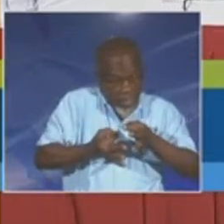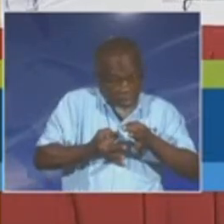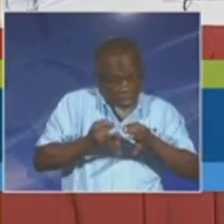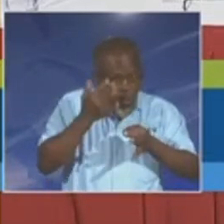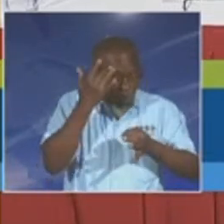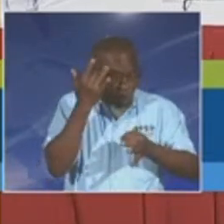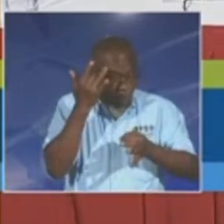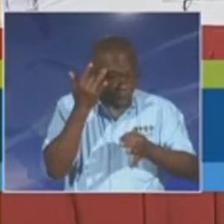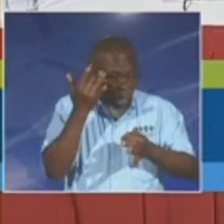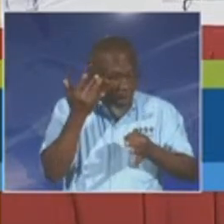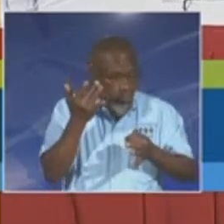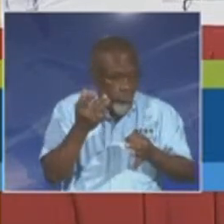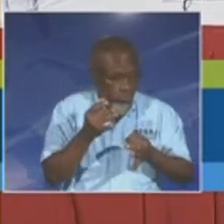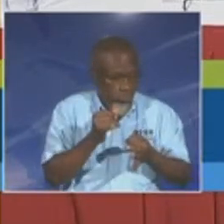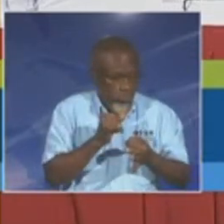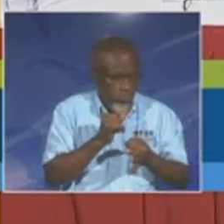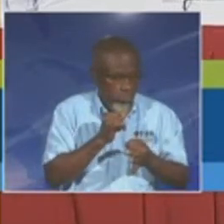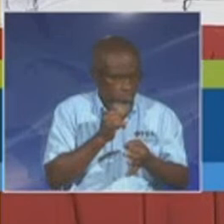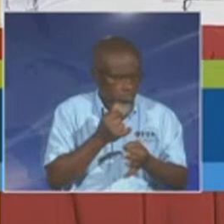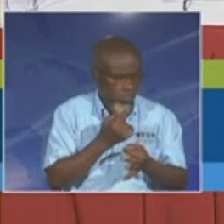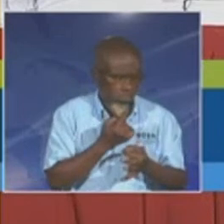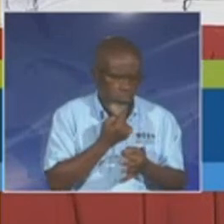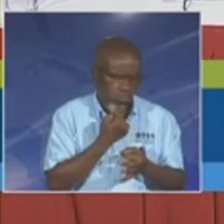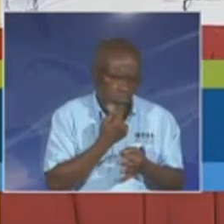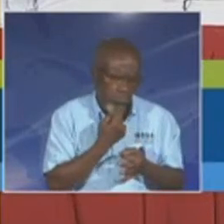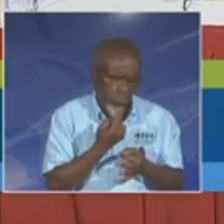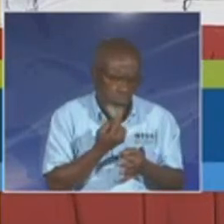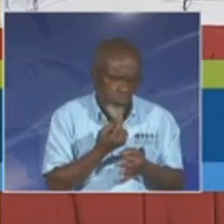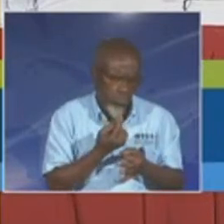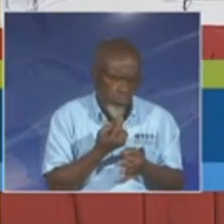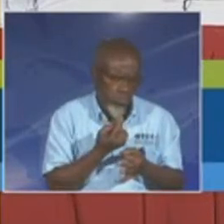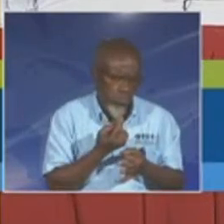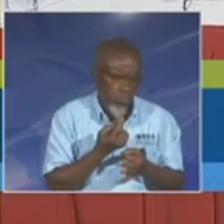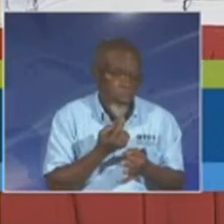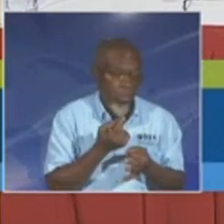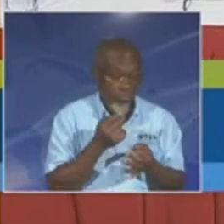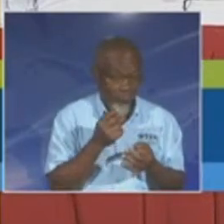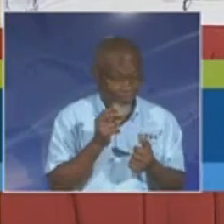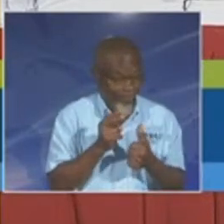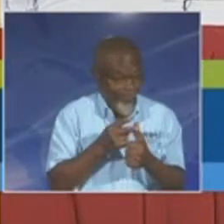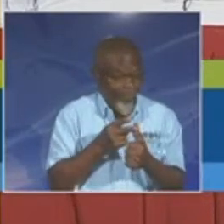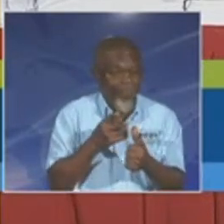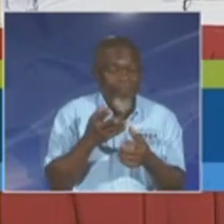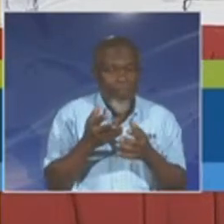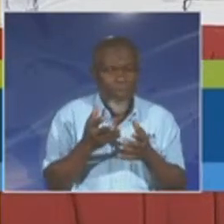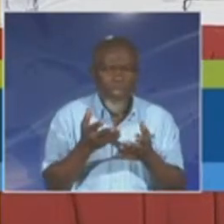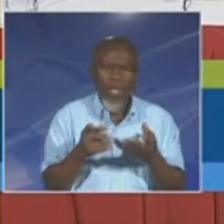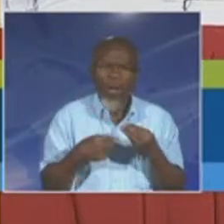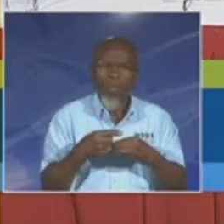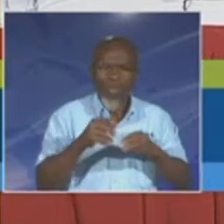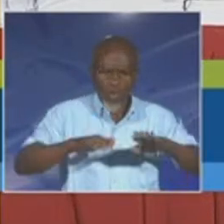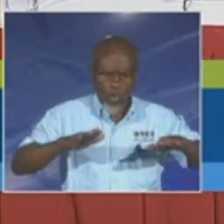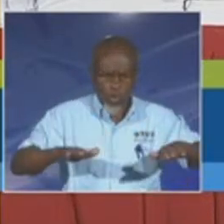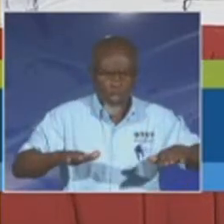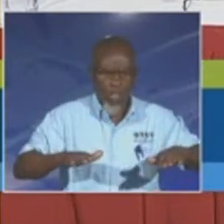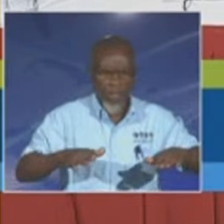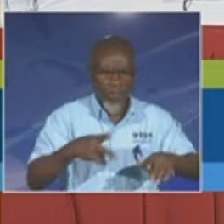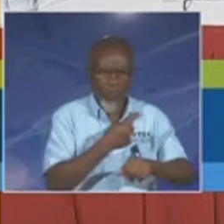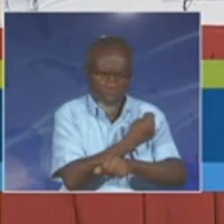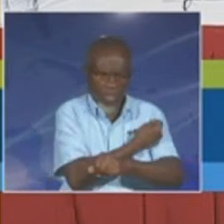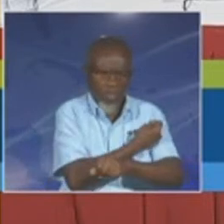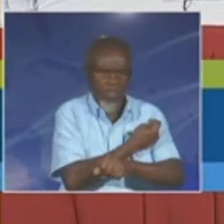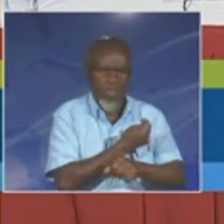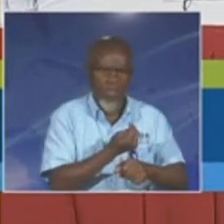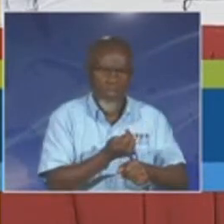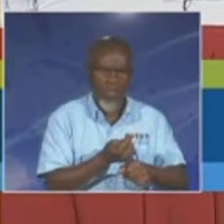withheld? One. Two, as it relates to the vaccination of children, are you able to give us an update on those vaccines, given